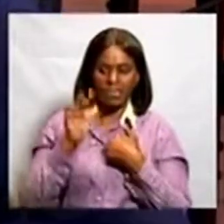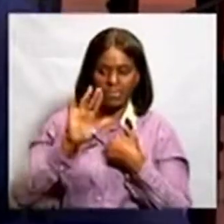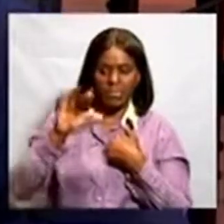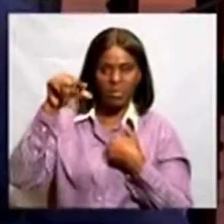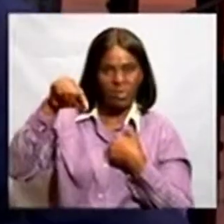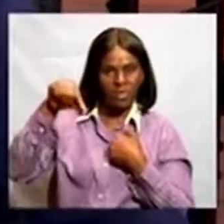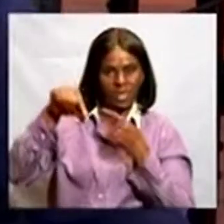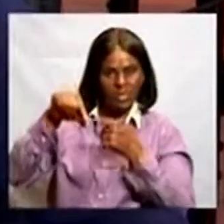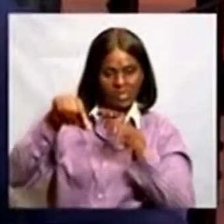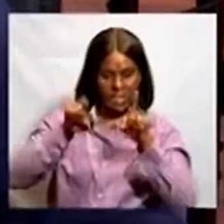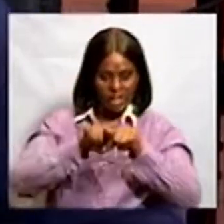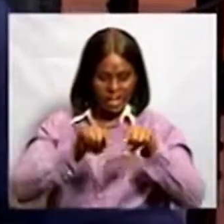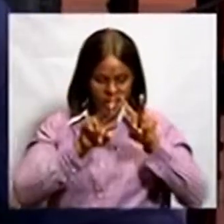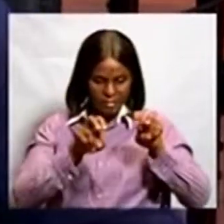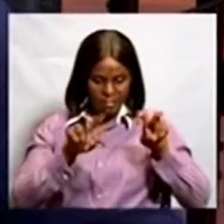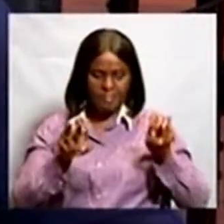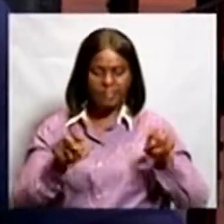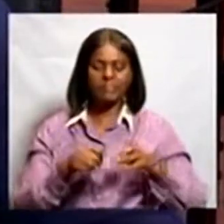qualification verified.